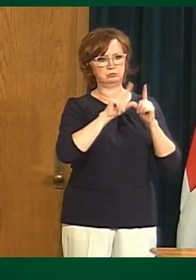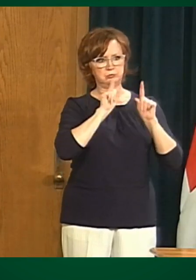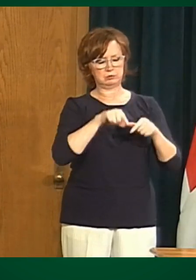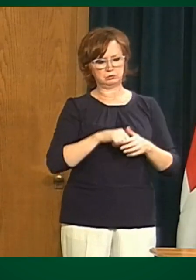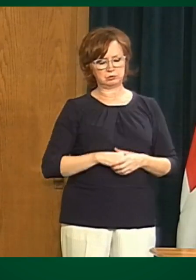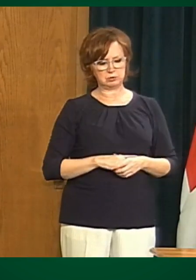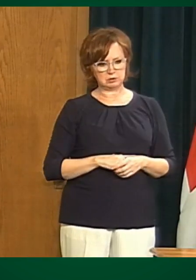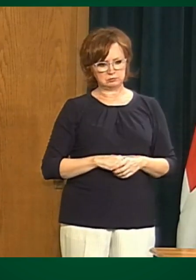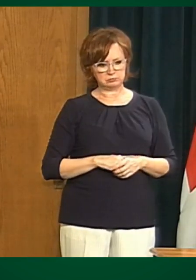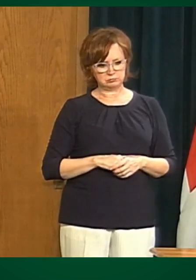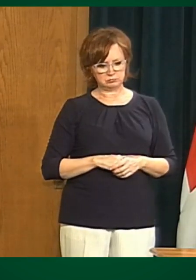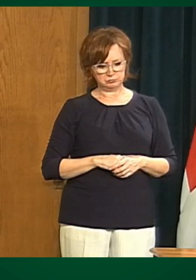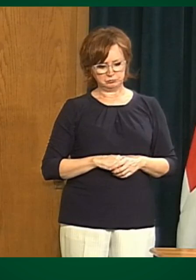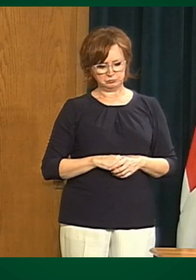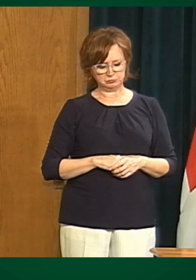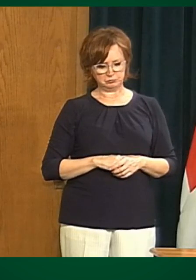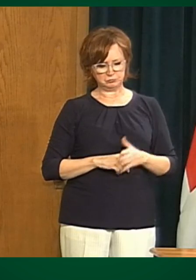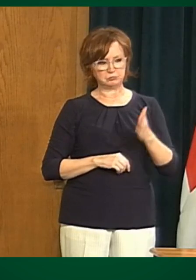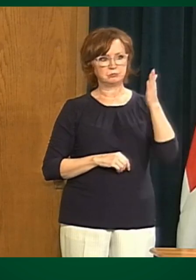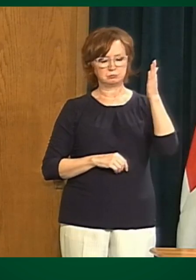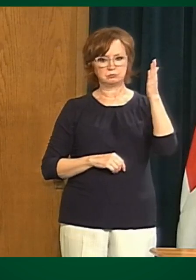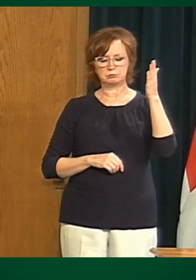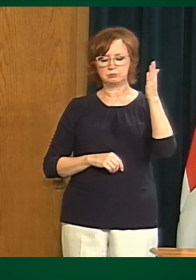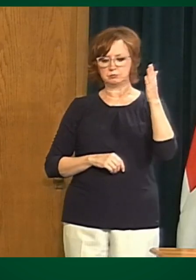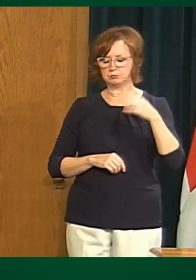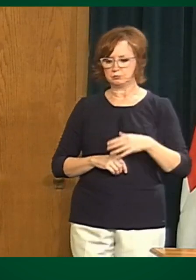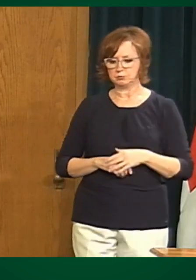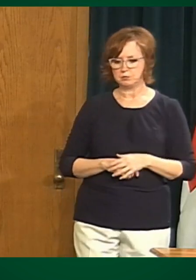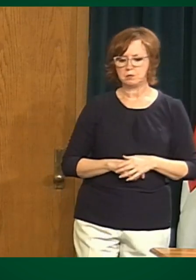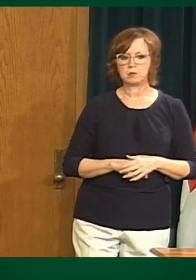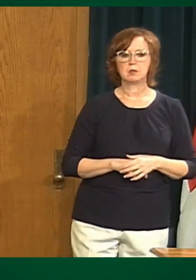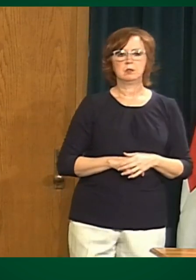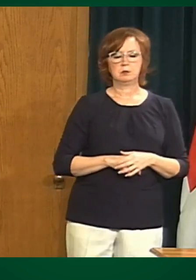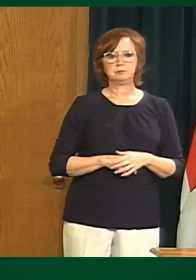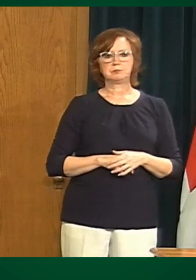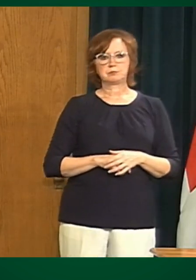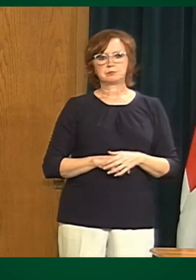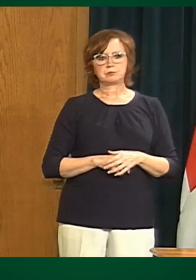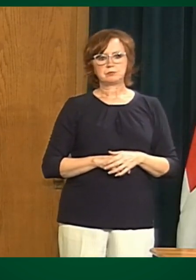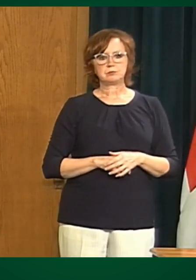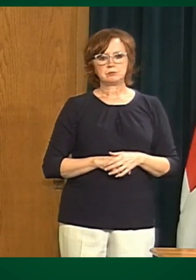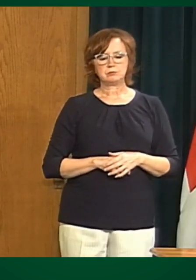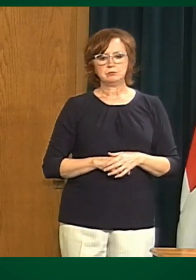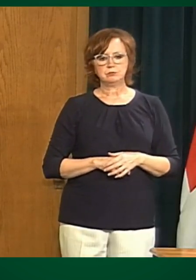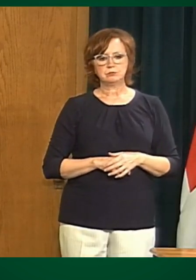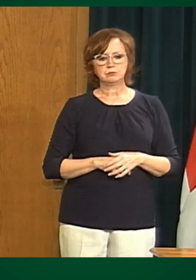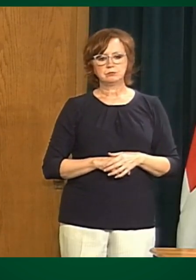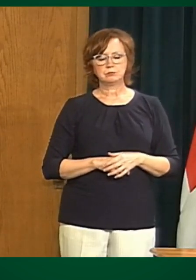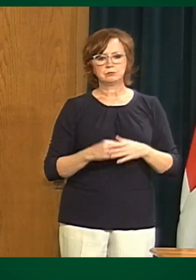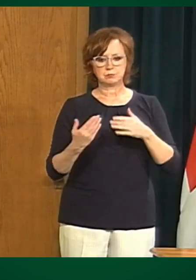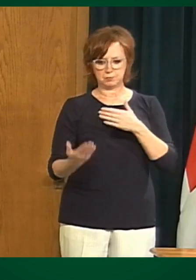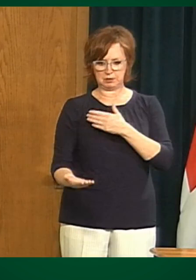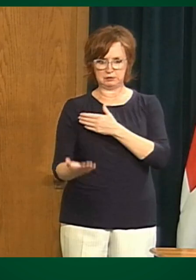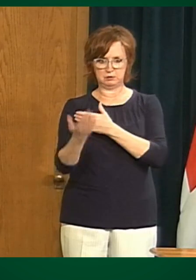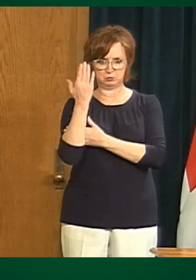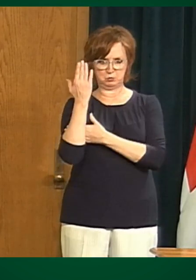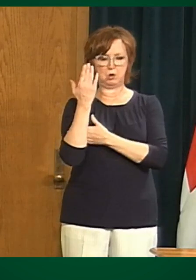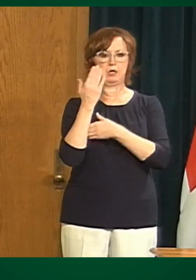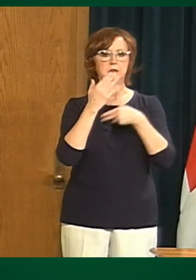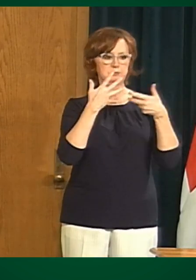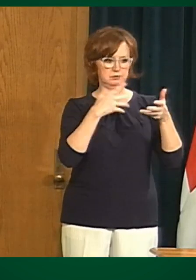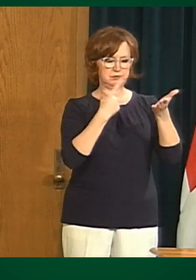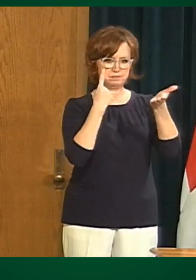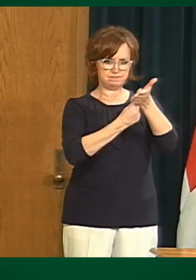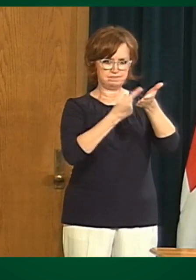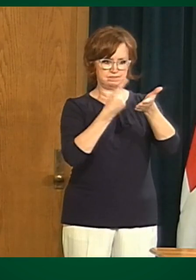comments about it. Yes, we are talking about it today with the media, but